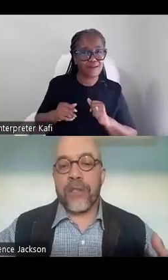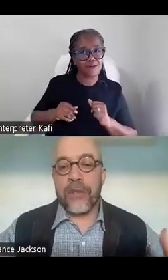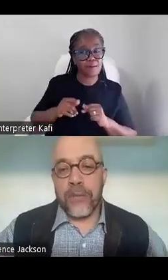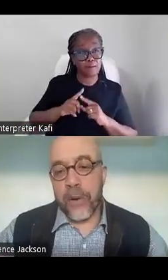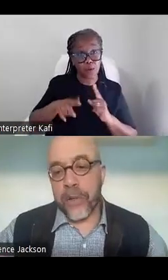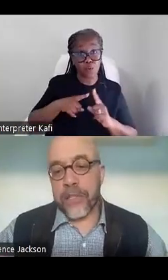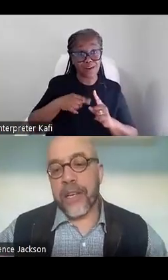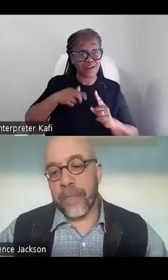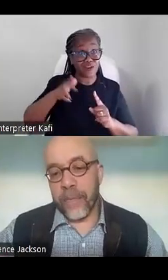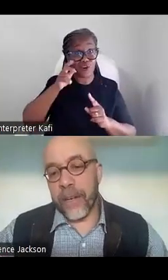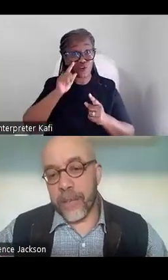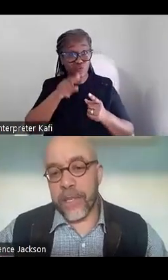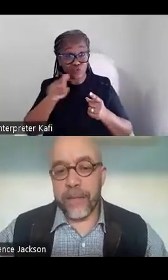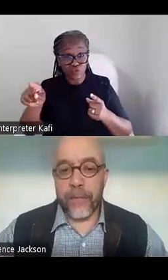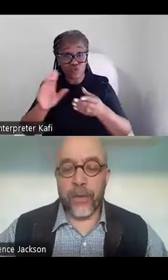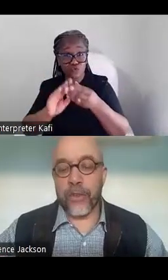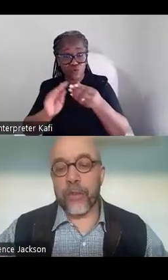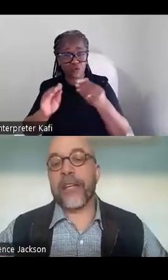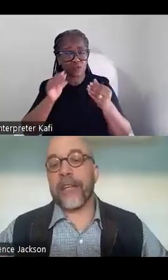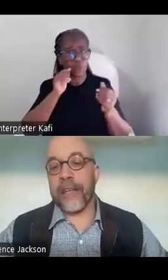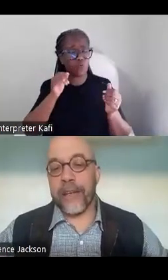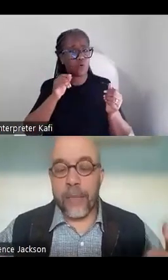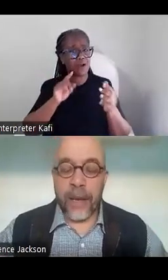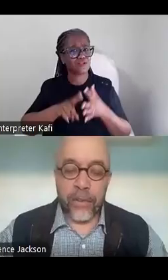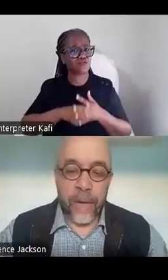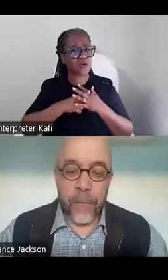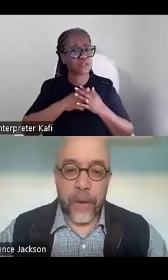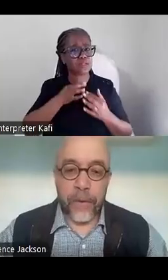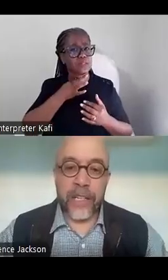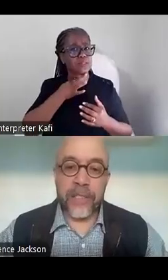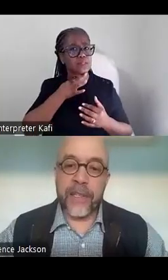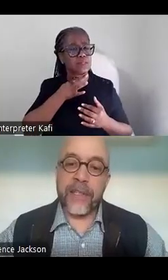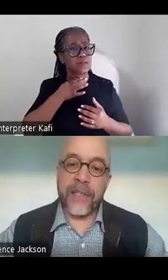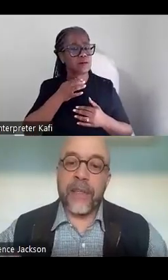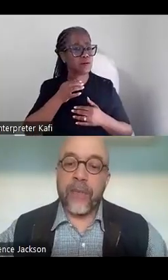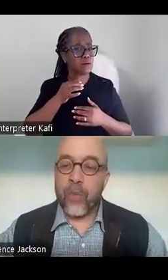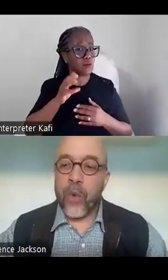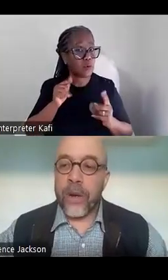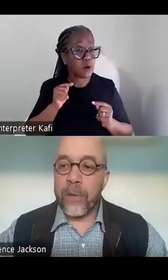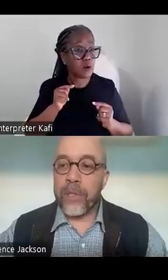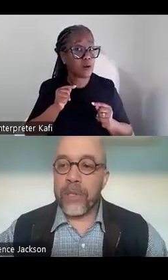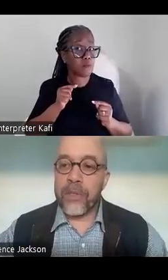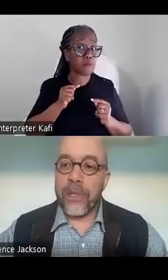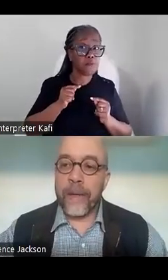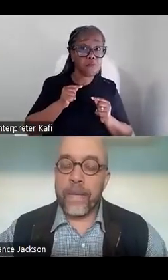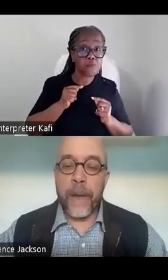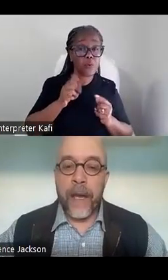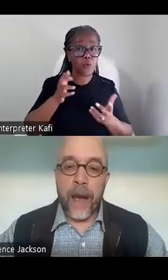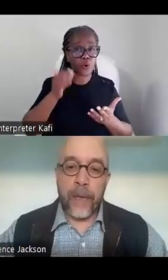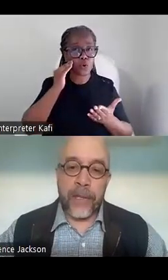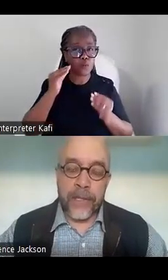started to notice, and then I would say, sort of speculate about other kinds of things. And then what I'm most interested